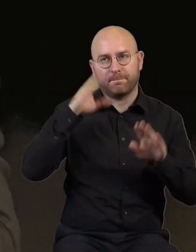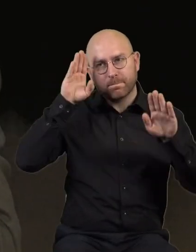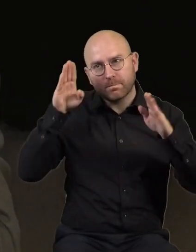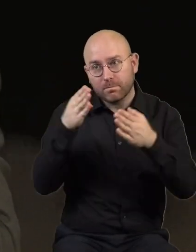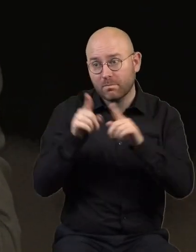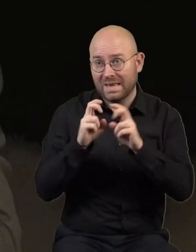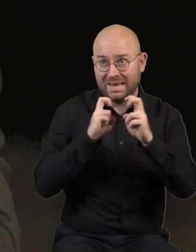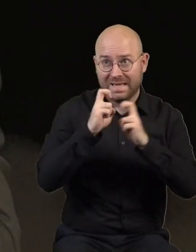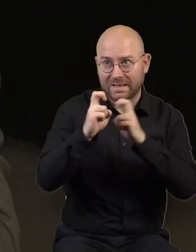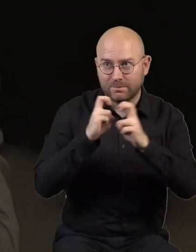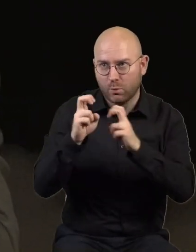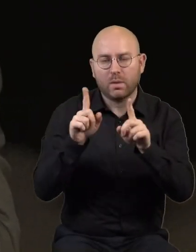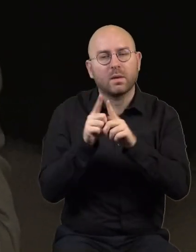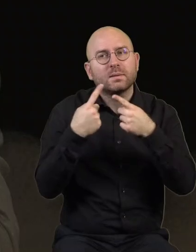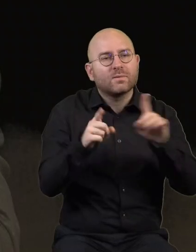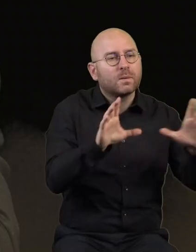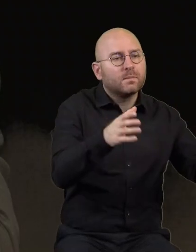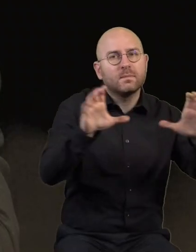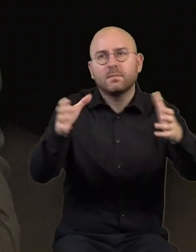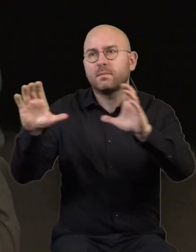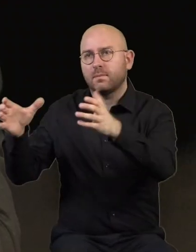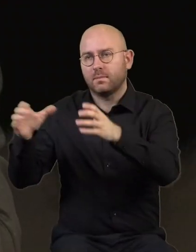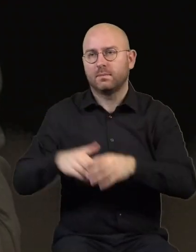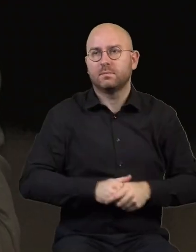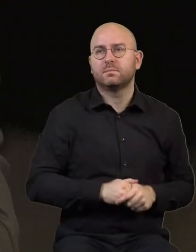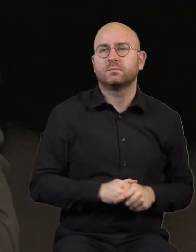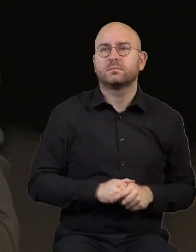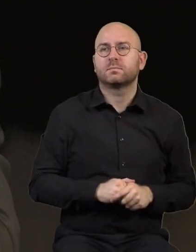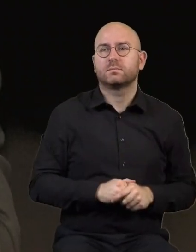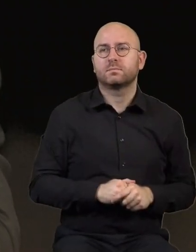how we can try to have this integrated approach in terms of